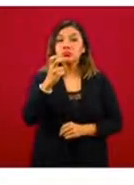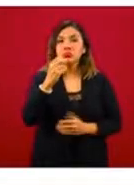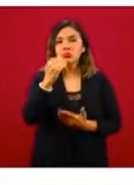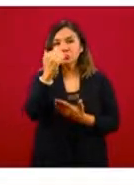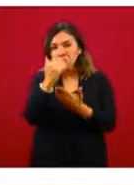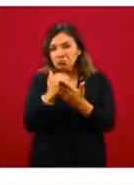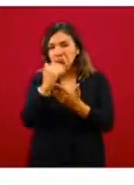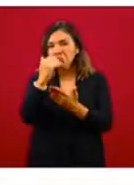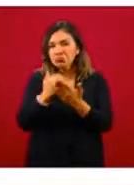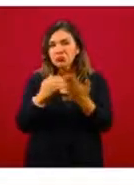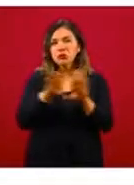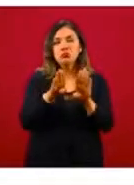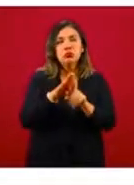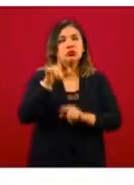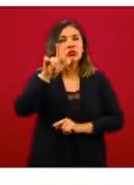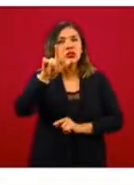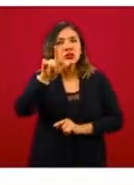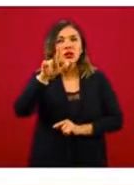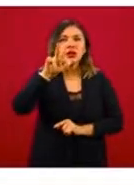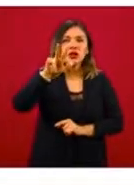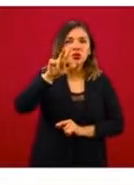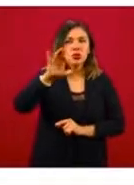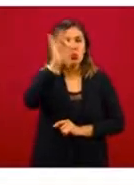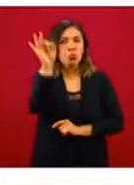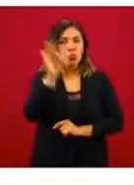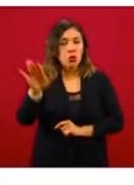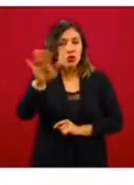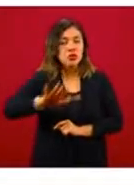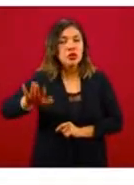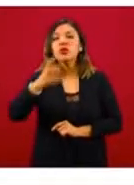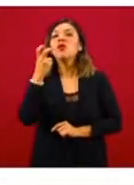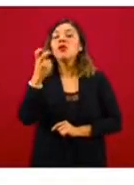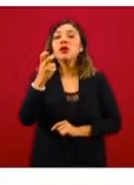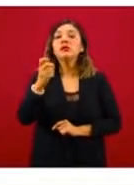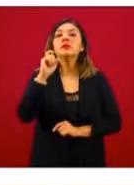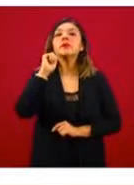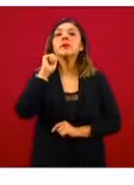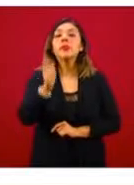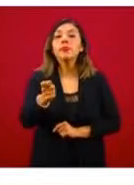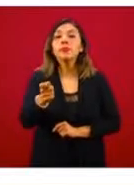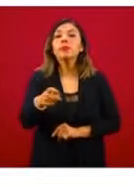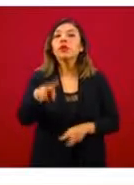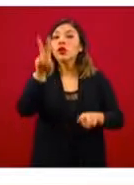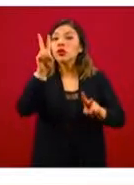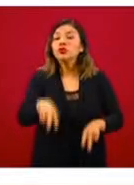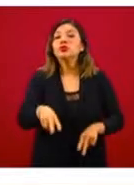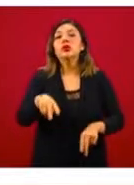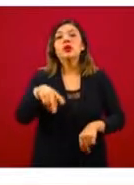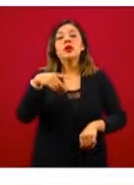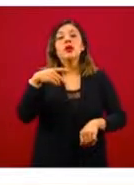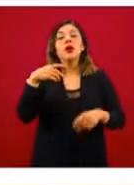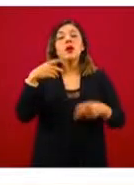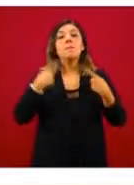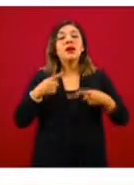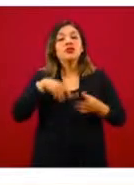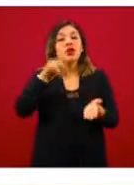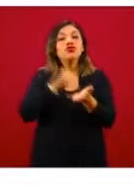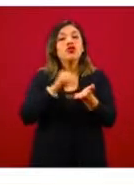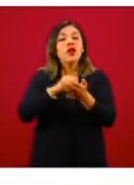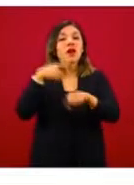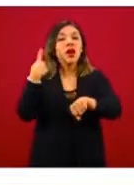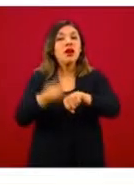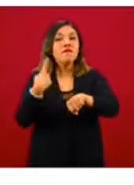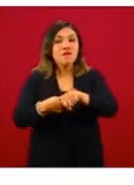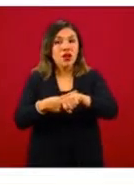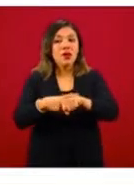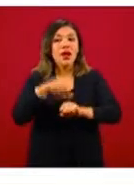Nevertheless, just a little less than one fifth, about 16, 18% of these people are the active cases